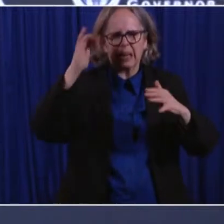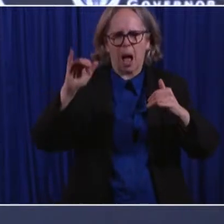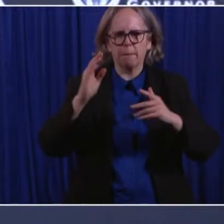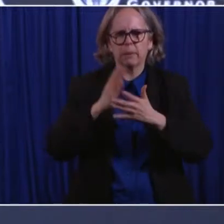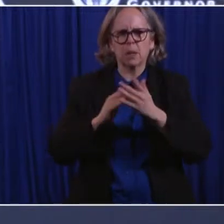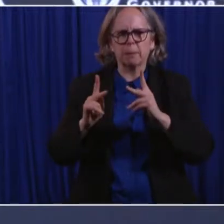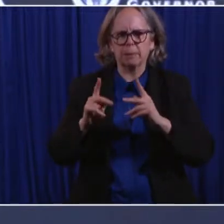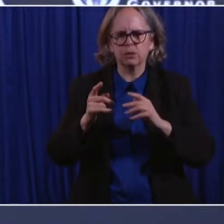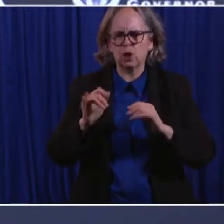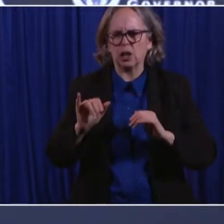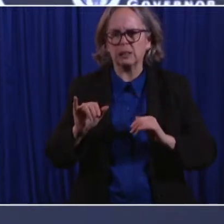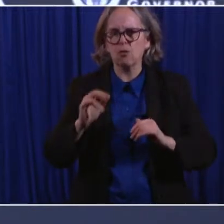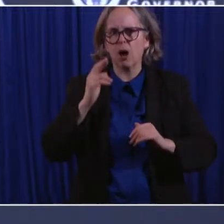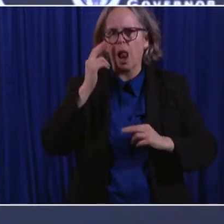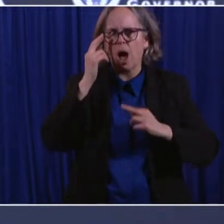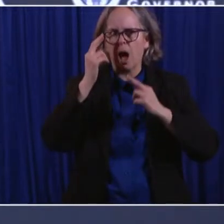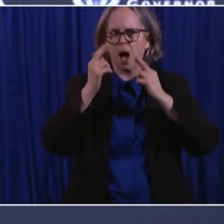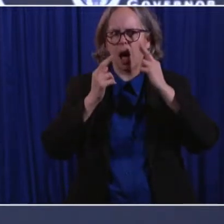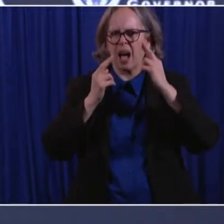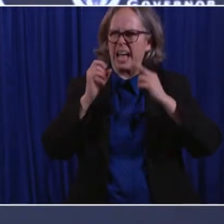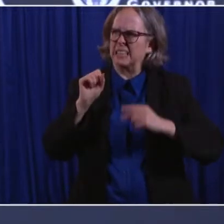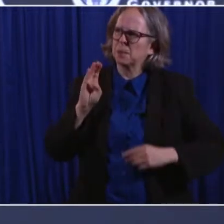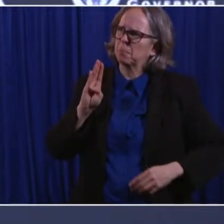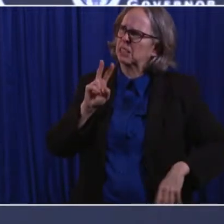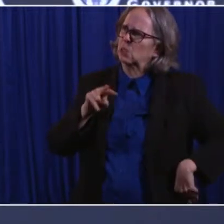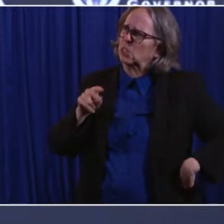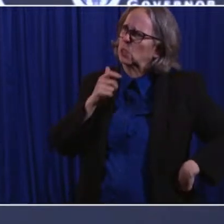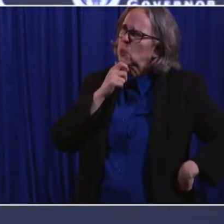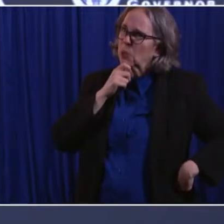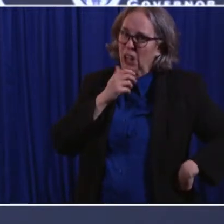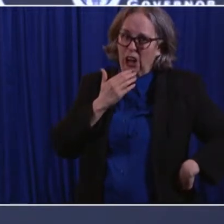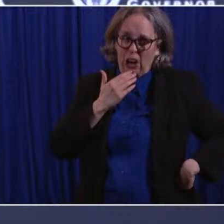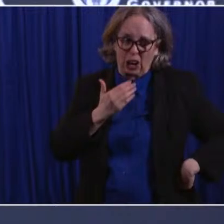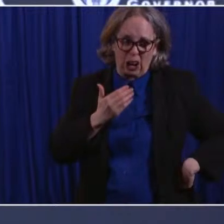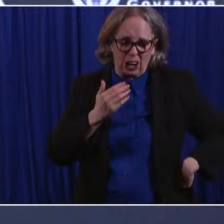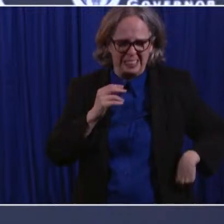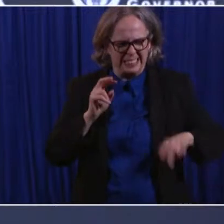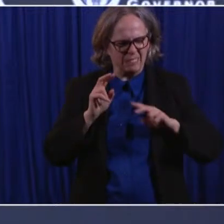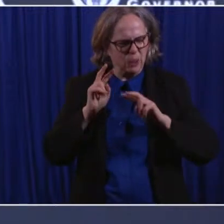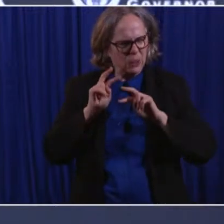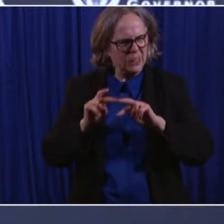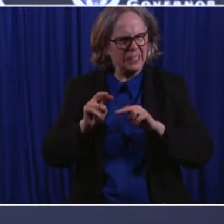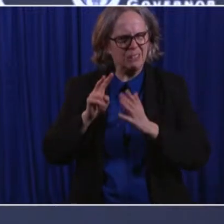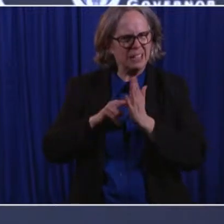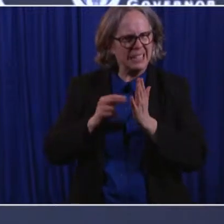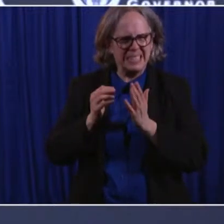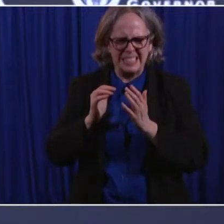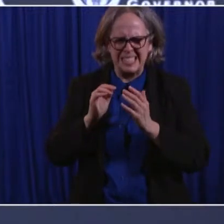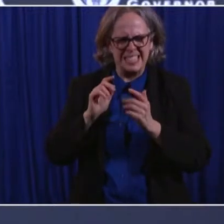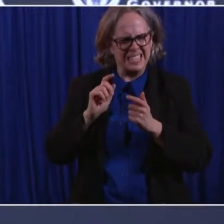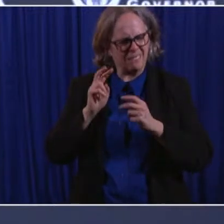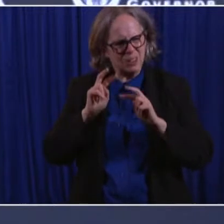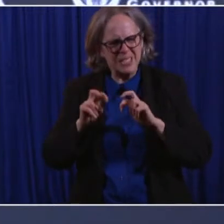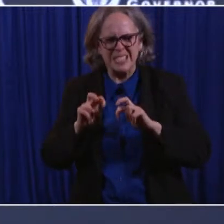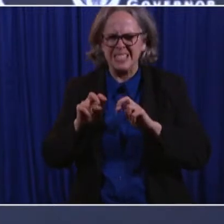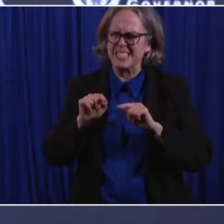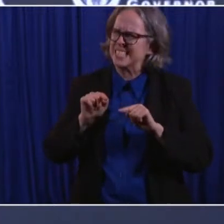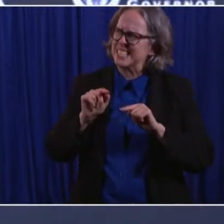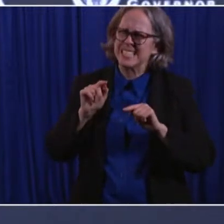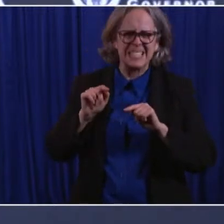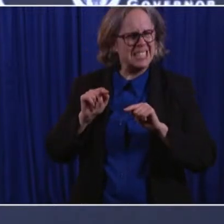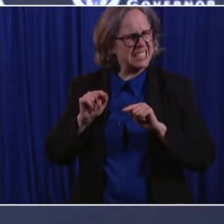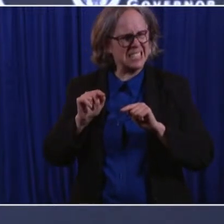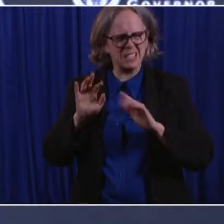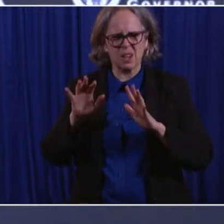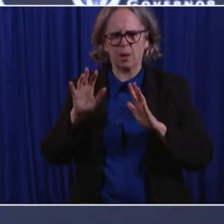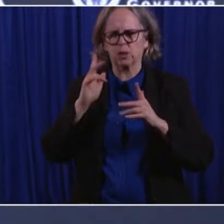it's causing them to kind of look at this again. And I just think now, as we start to look at this again, this is an opportunity for us